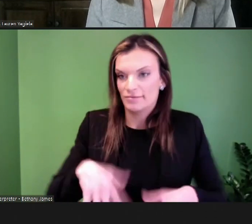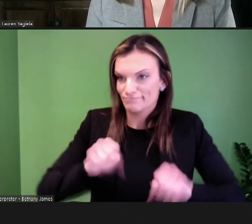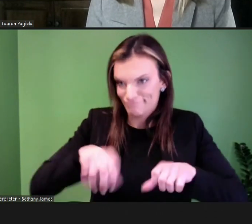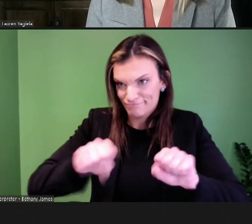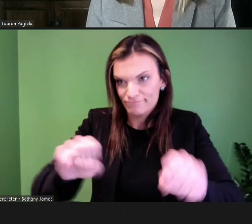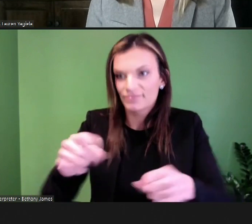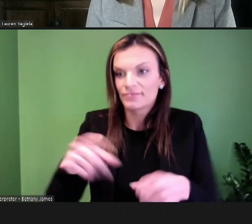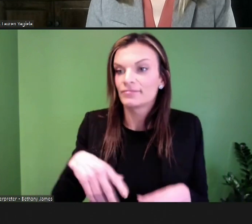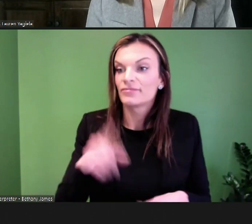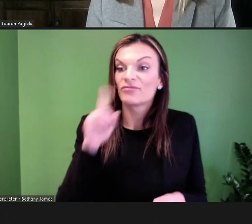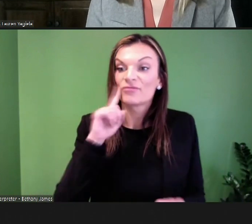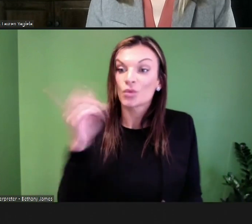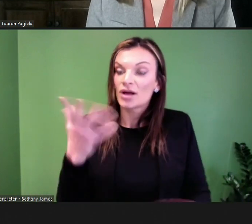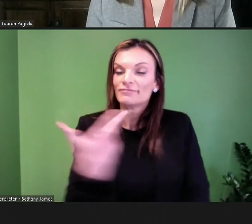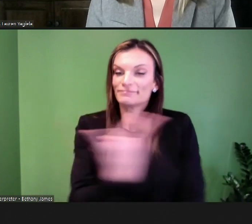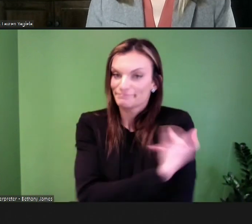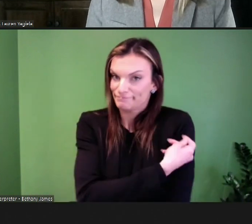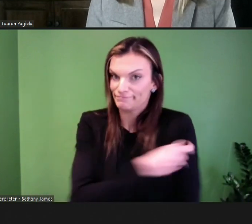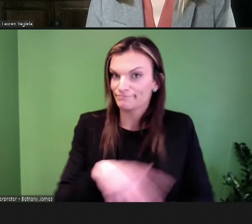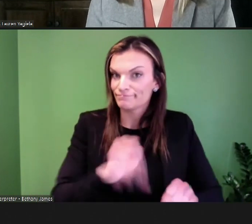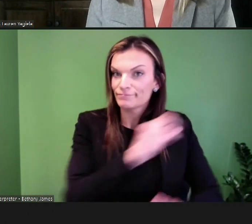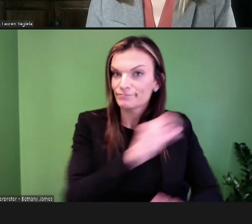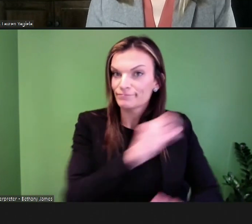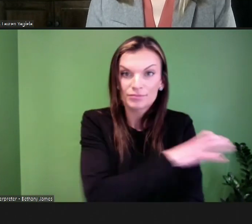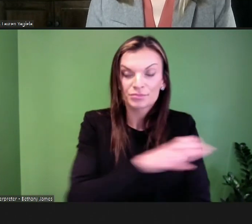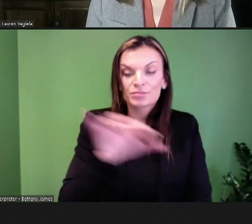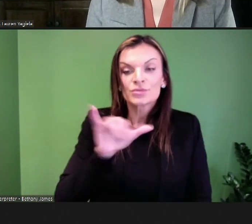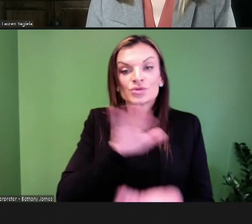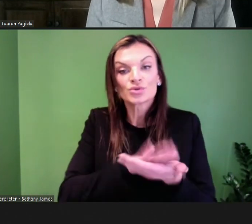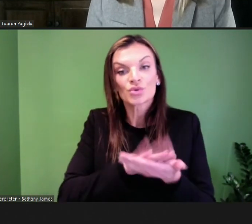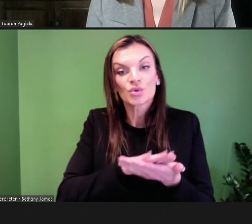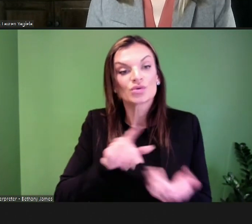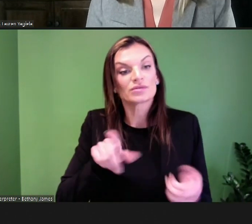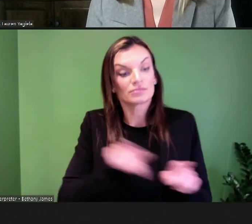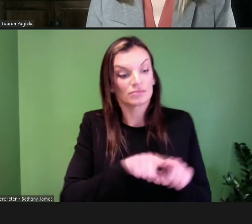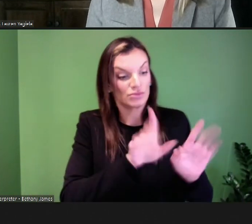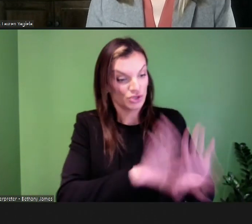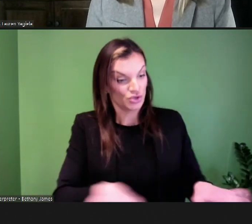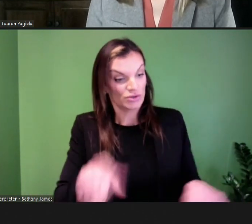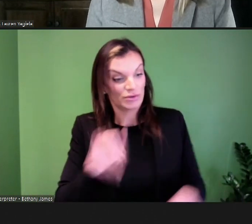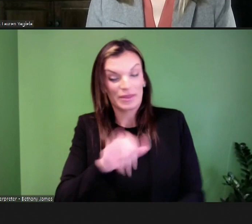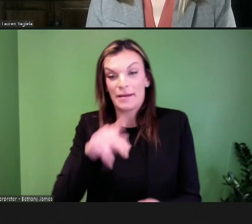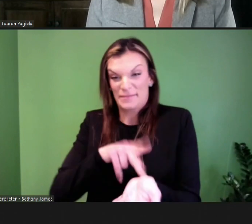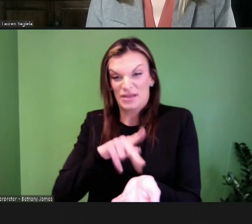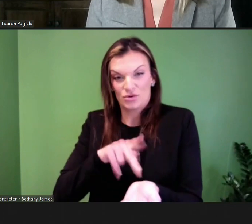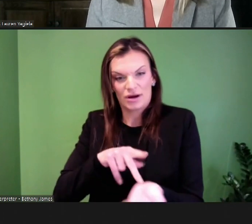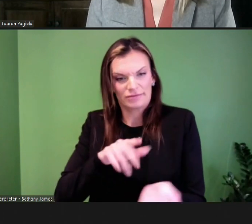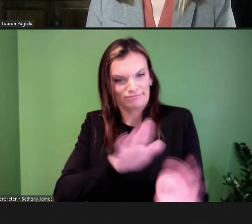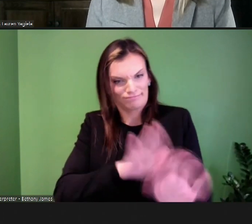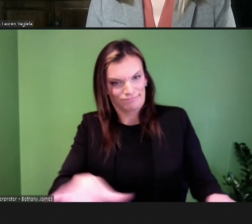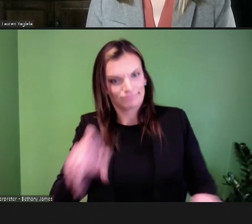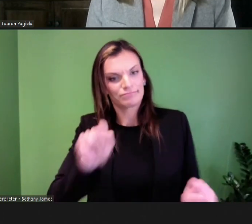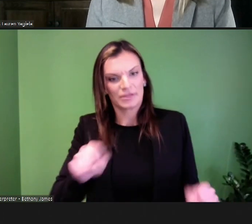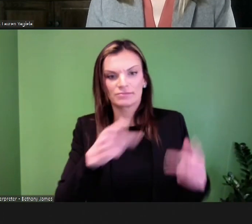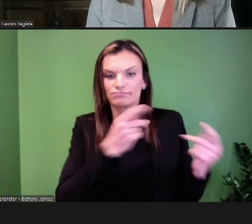community, schools, and we added pediatric vaccination to our community-based testing and vaccine